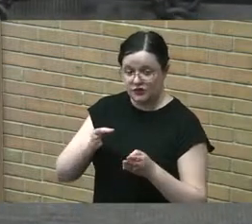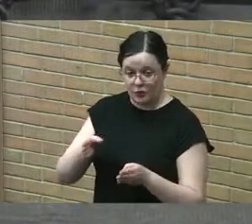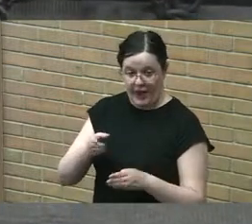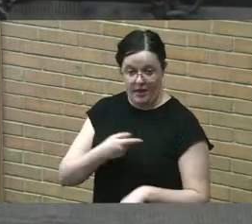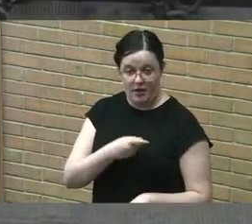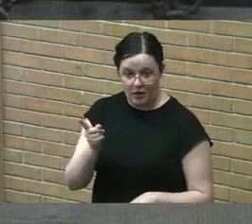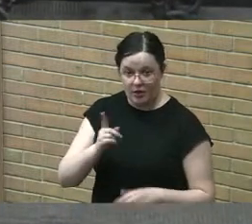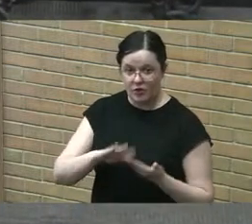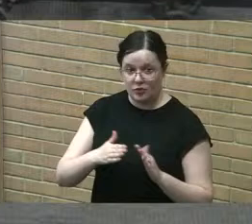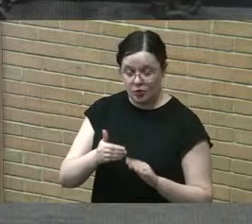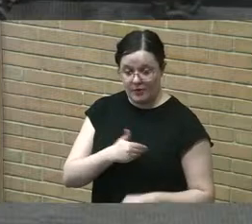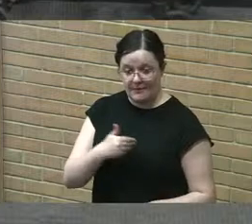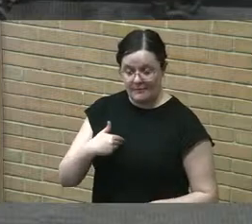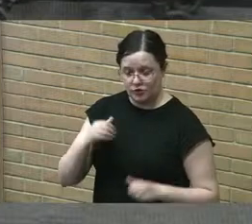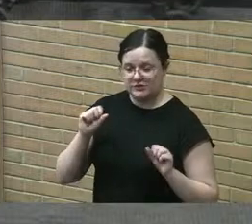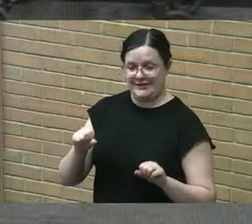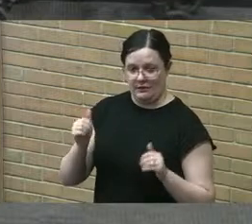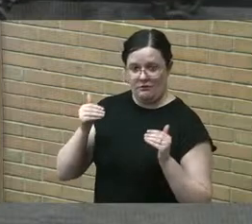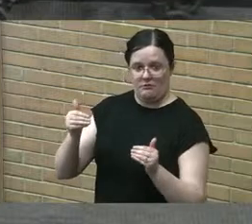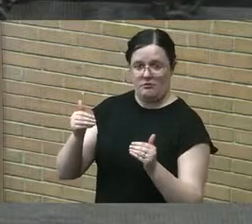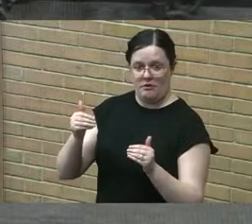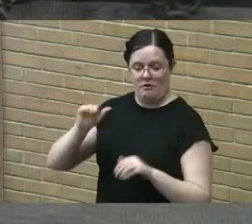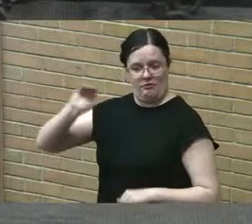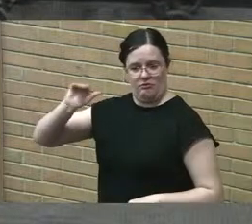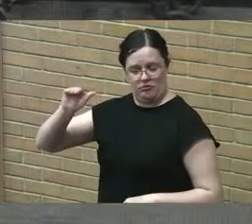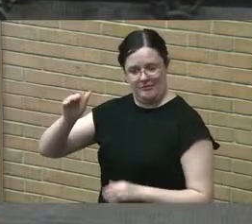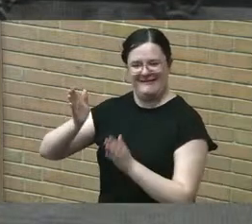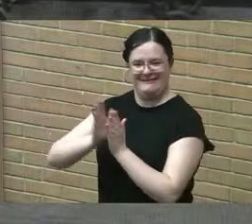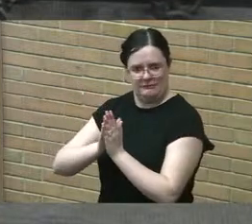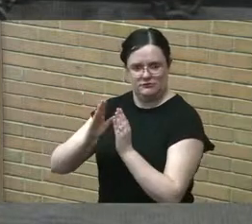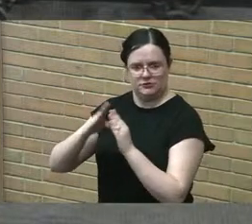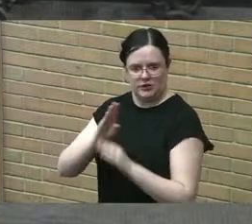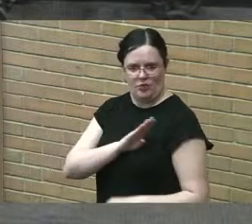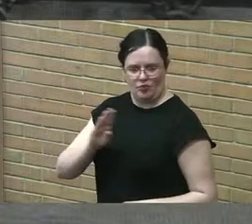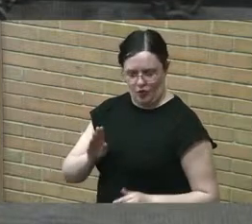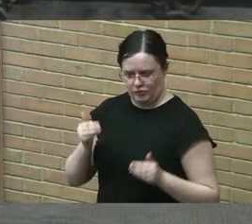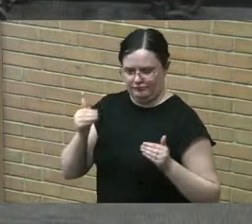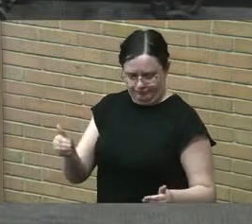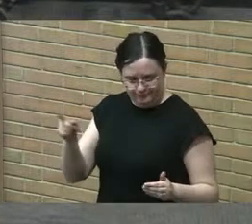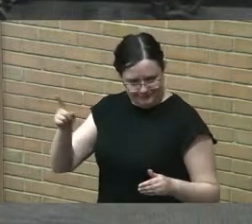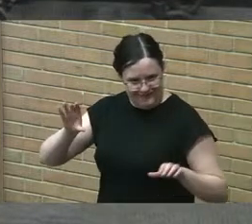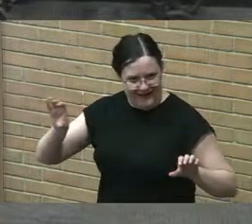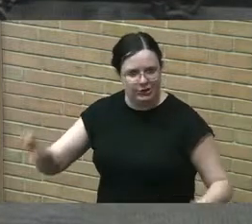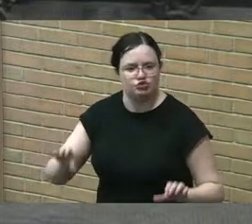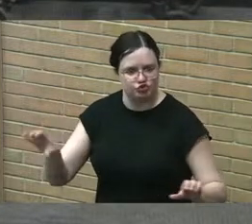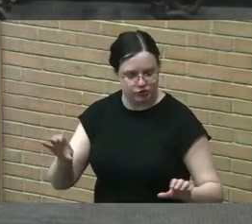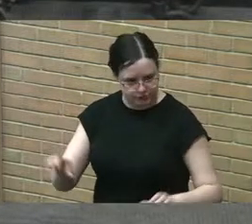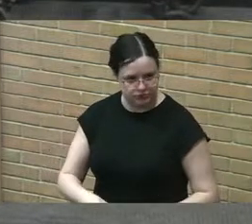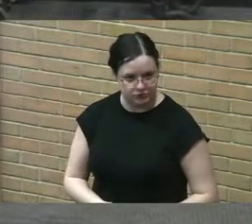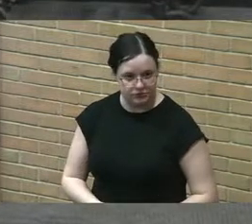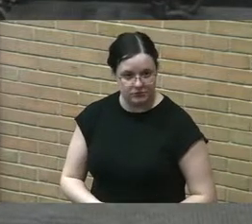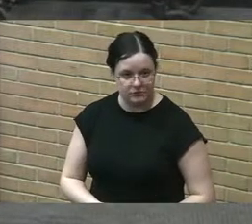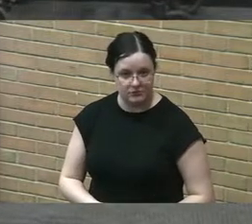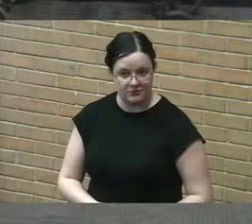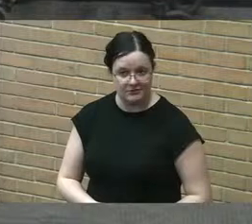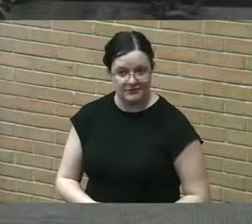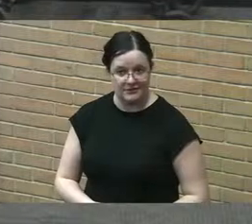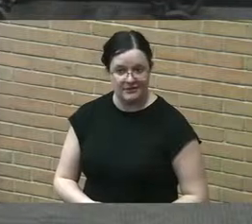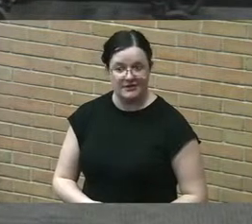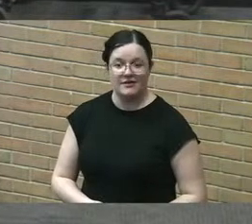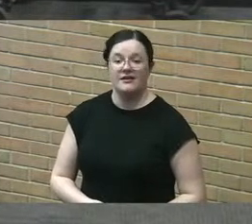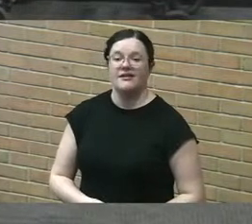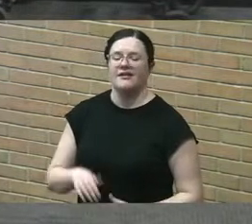community can petition the town board to take a definitive action so that we know where each of you